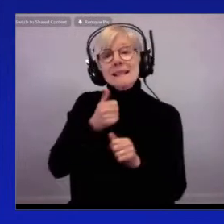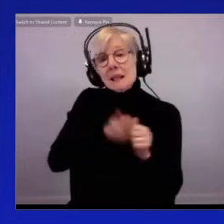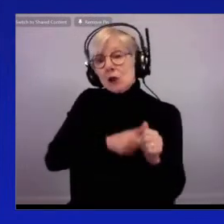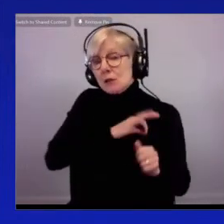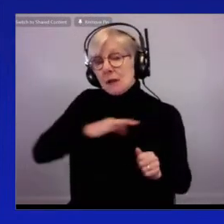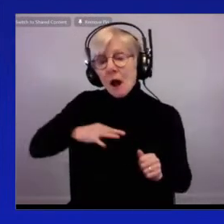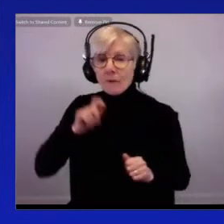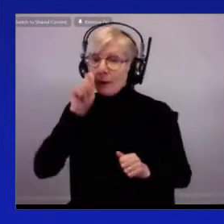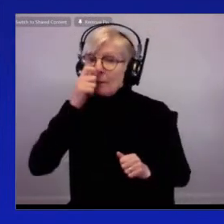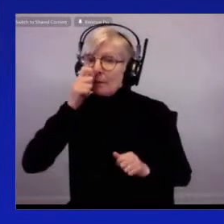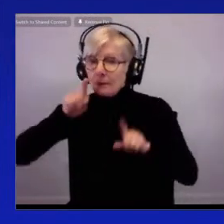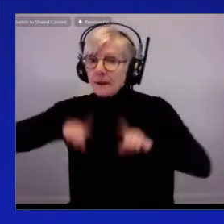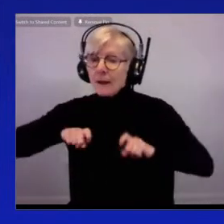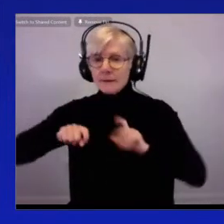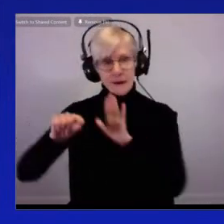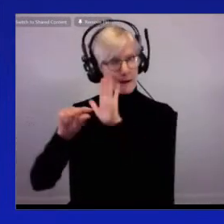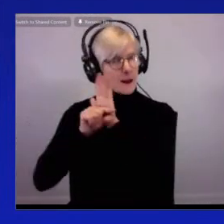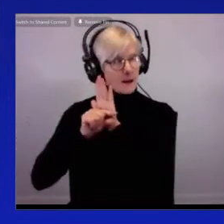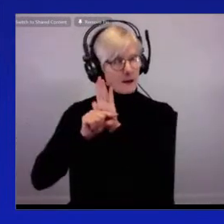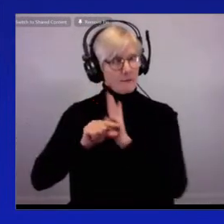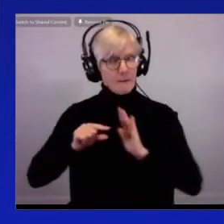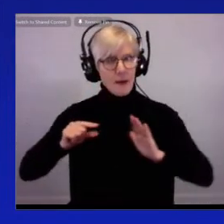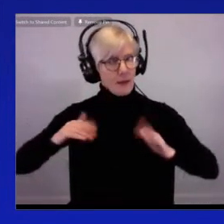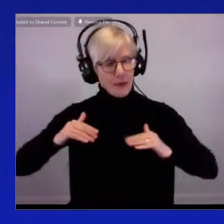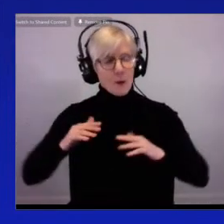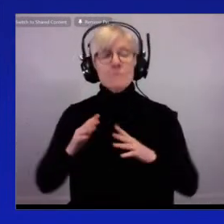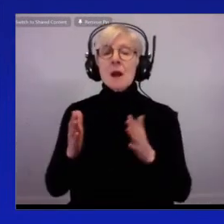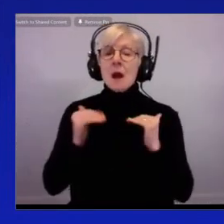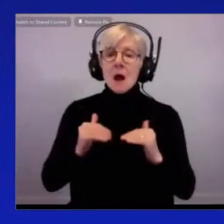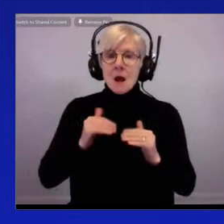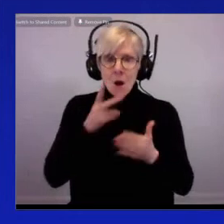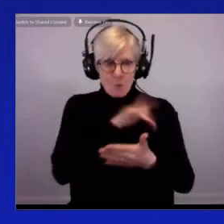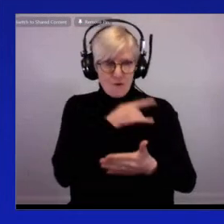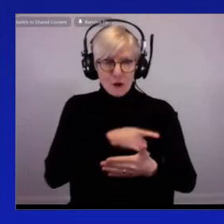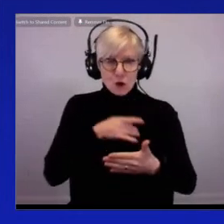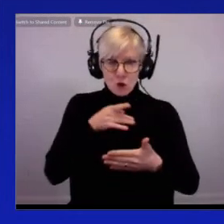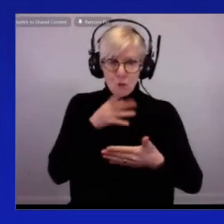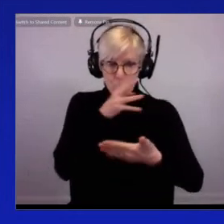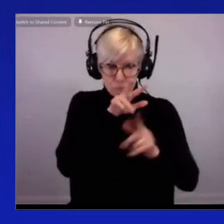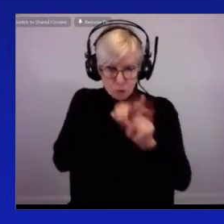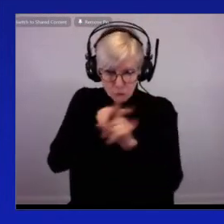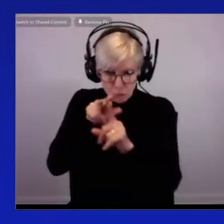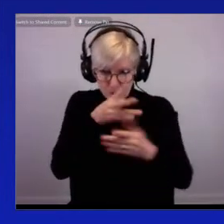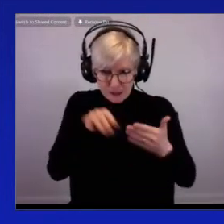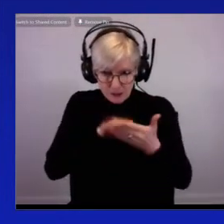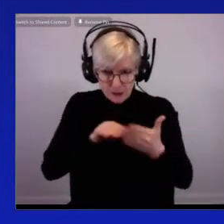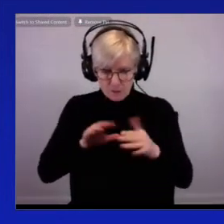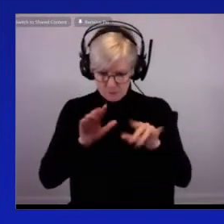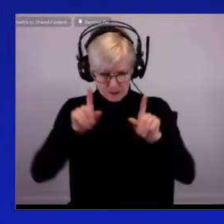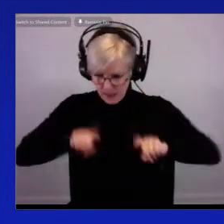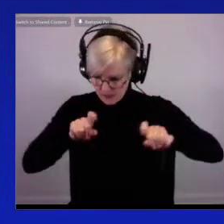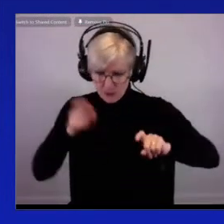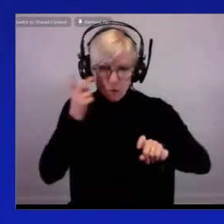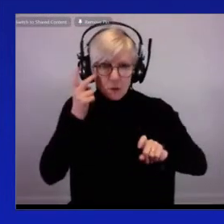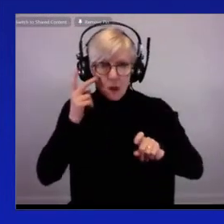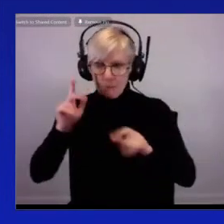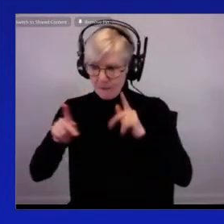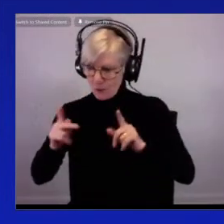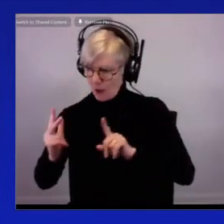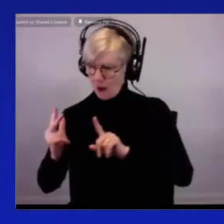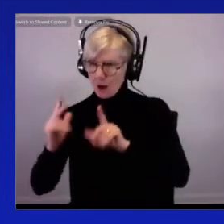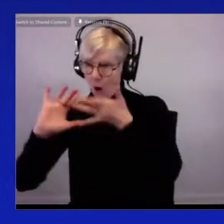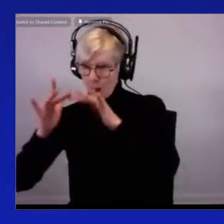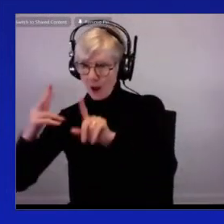recent negative COVID-19 test. Provincial booking system will need to be tested so that residents have specific time to receive